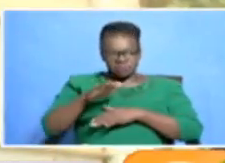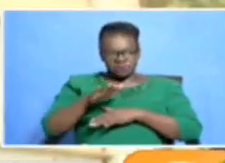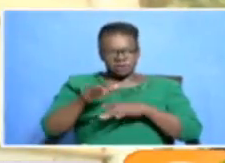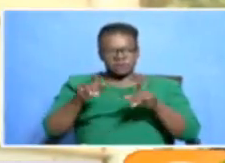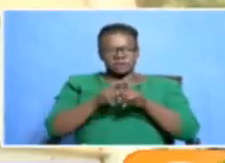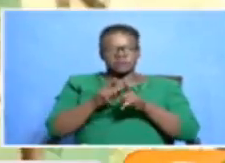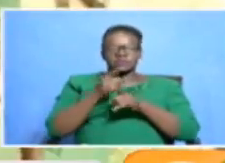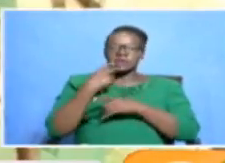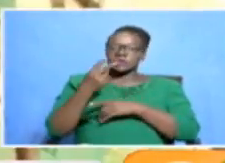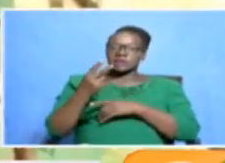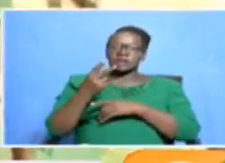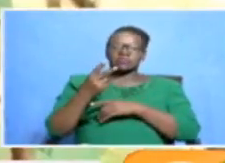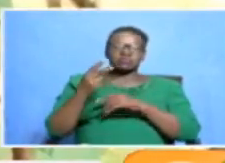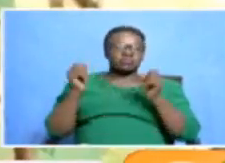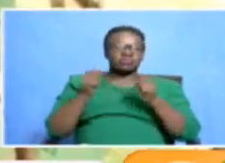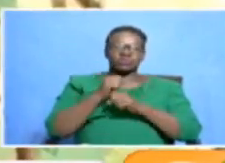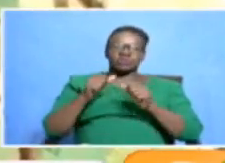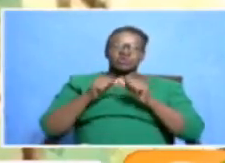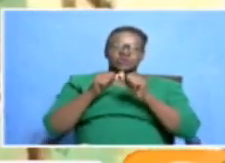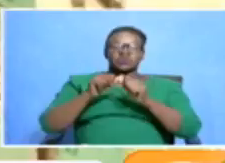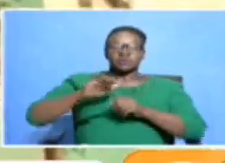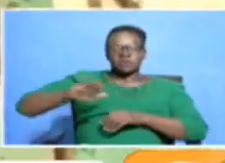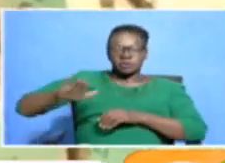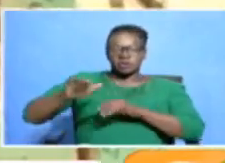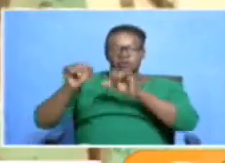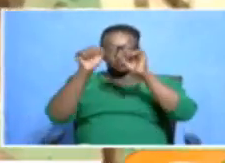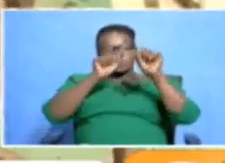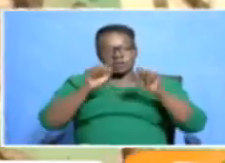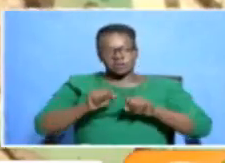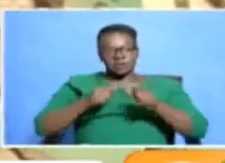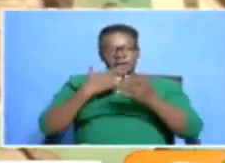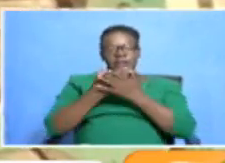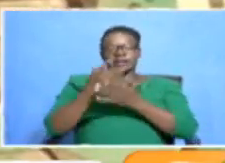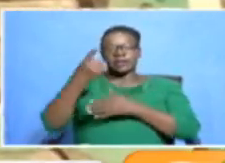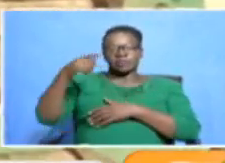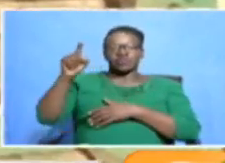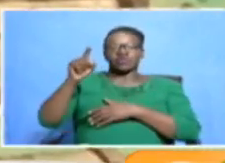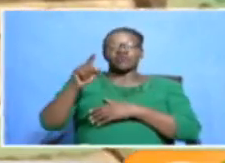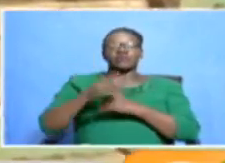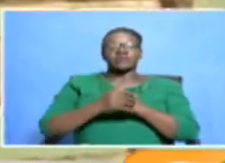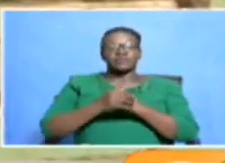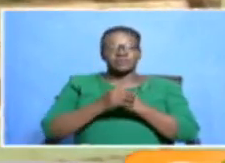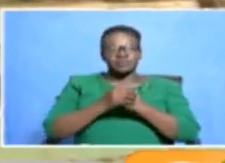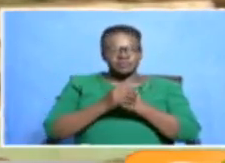stadium is unlikely to host the league matches for the remainder of the season until the committee gives it a clean bill of health.